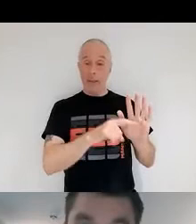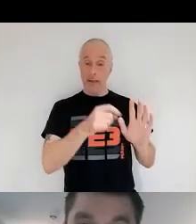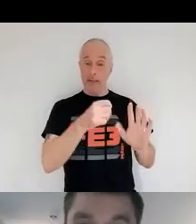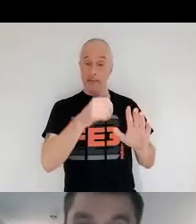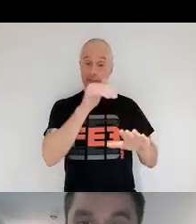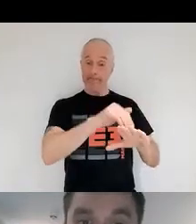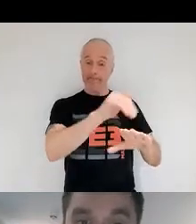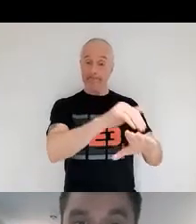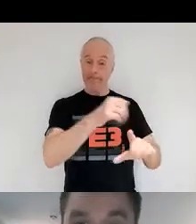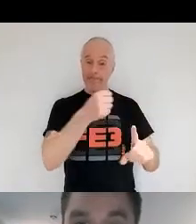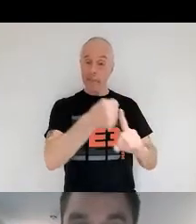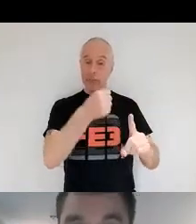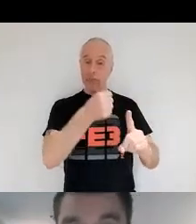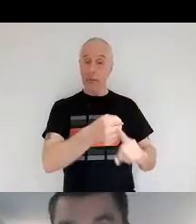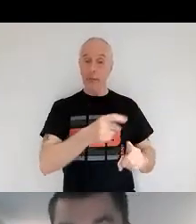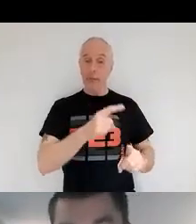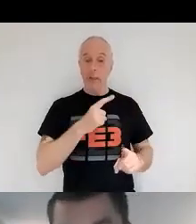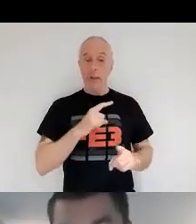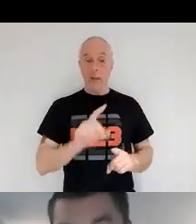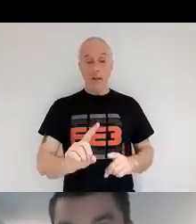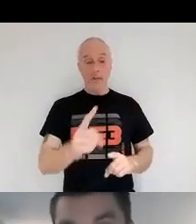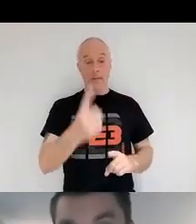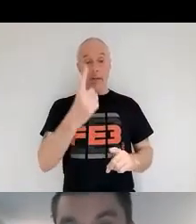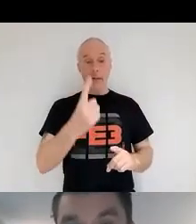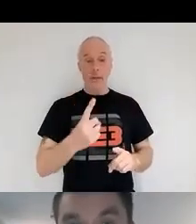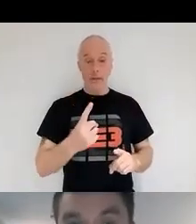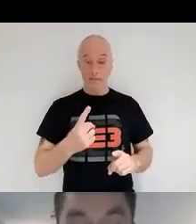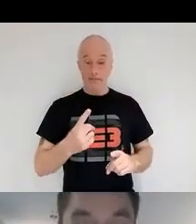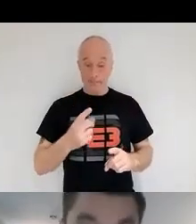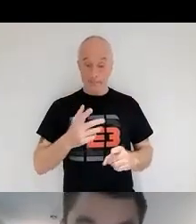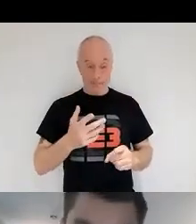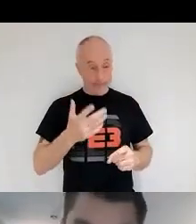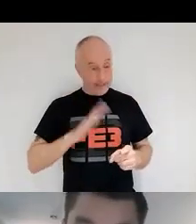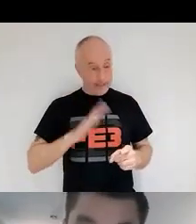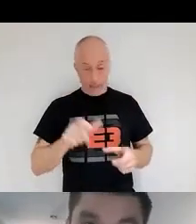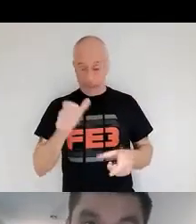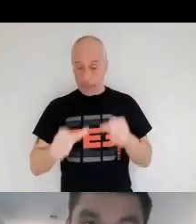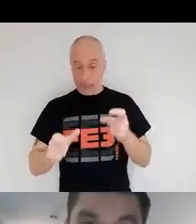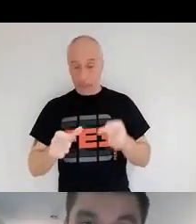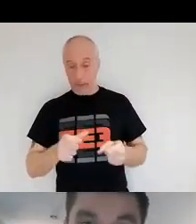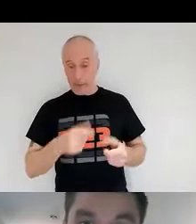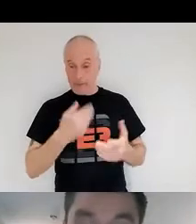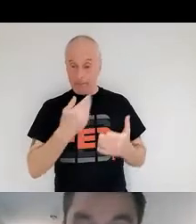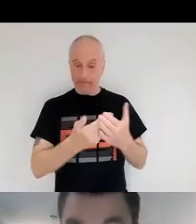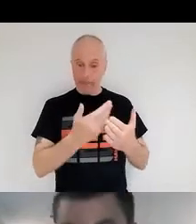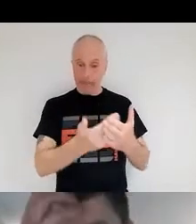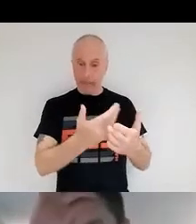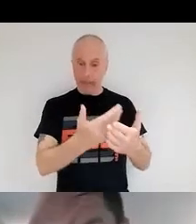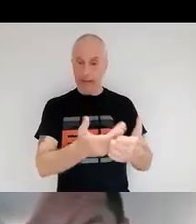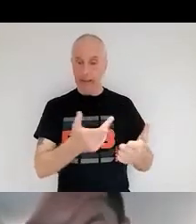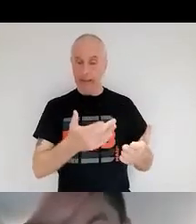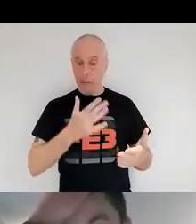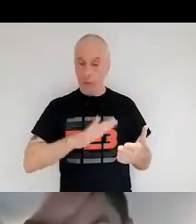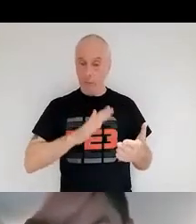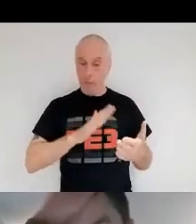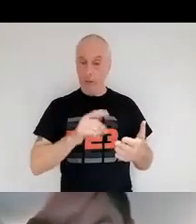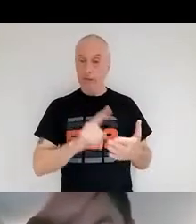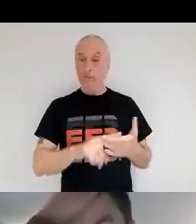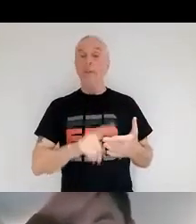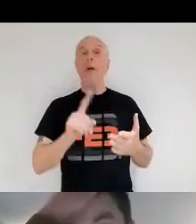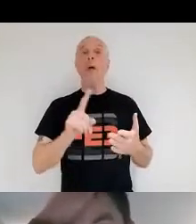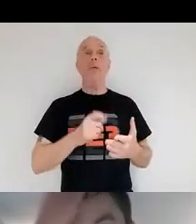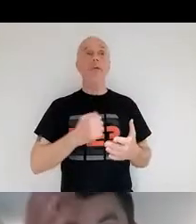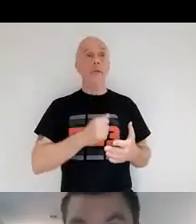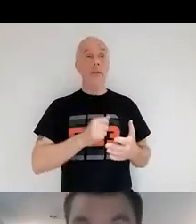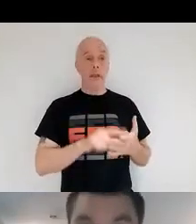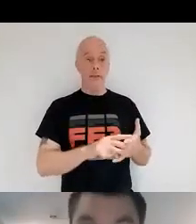it relates to hydrogen. The first is on the demand side. Is on the supply side, which is